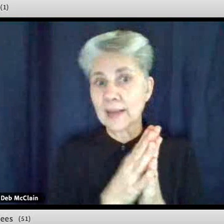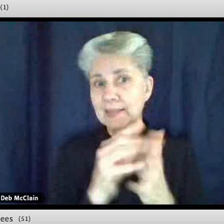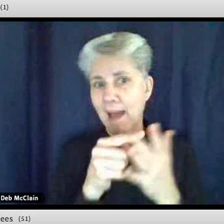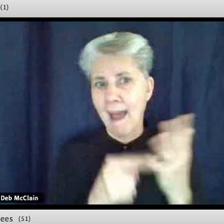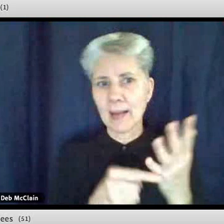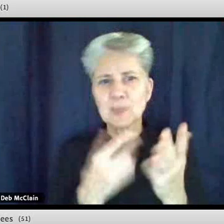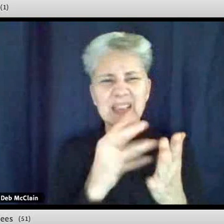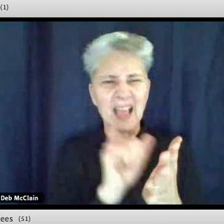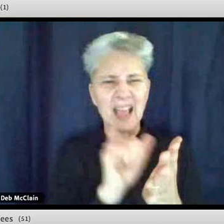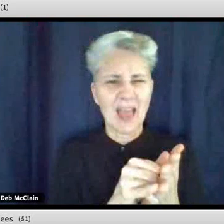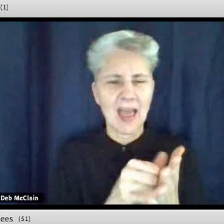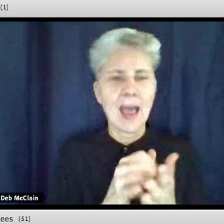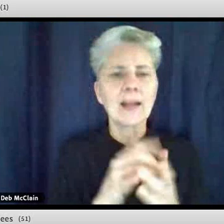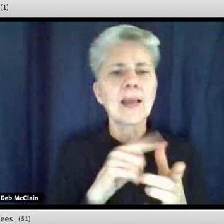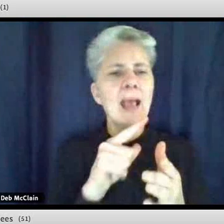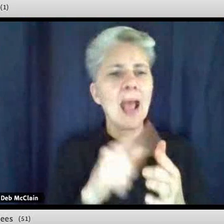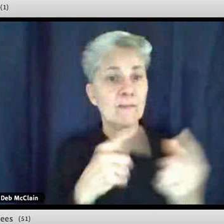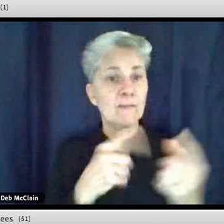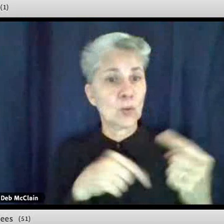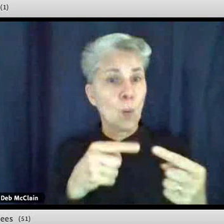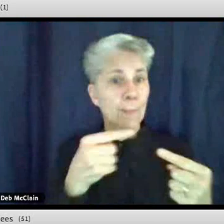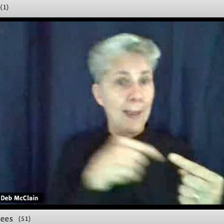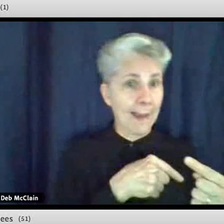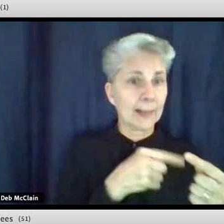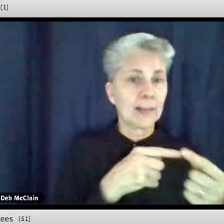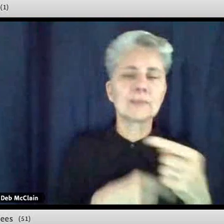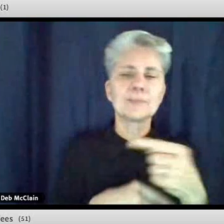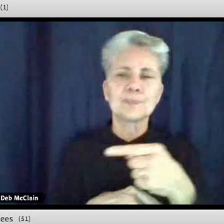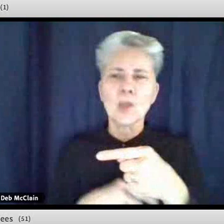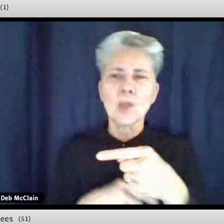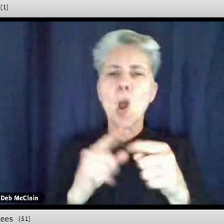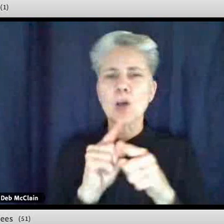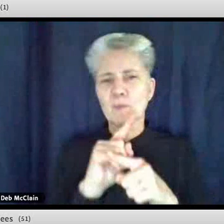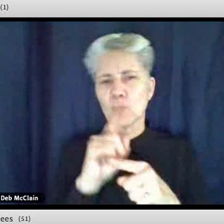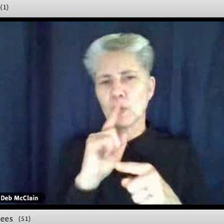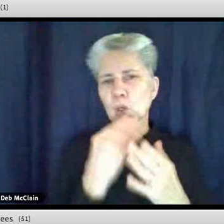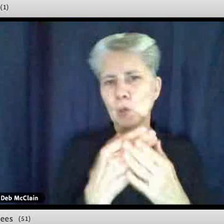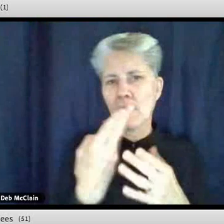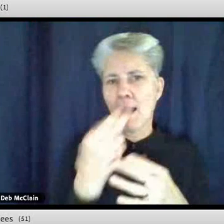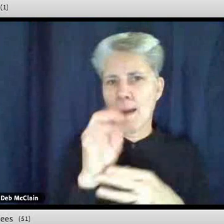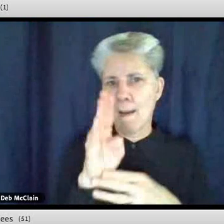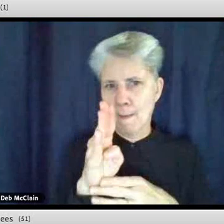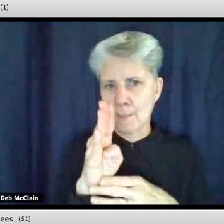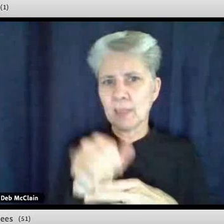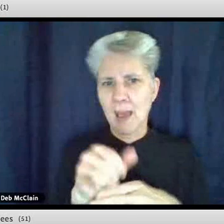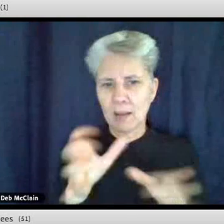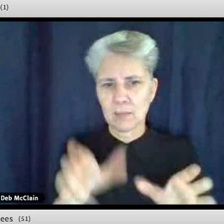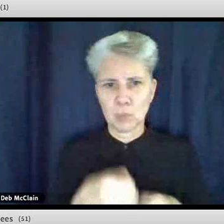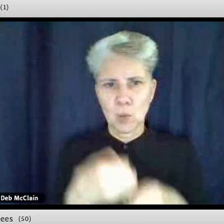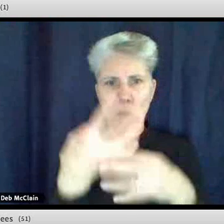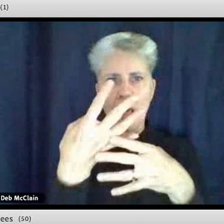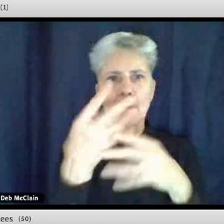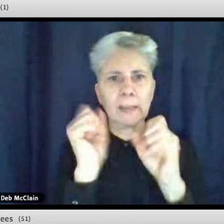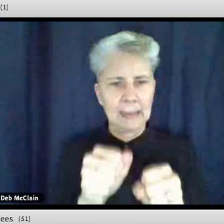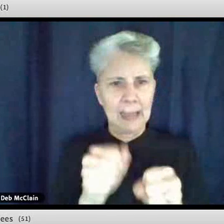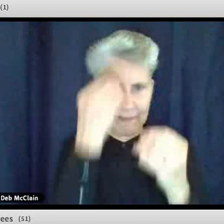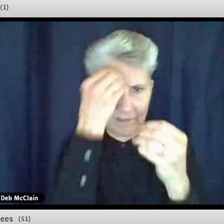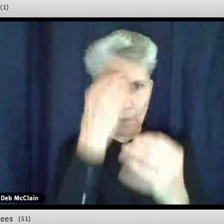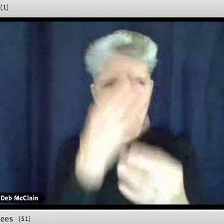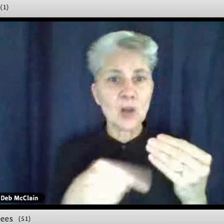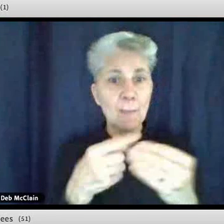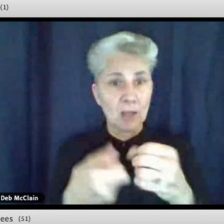for instruction, how you can request items, different things like that. And then if we go back, they also have a really good hub